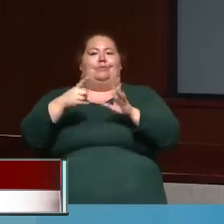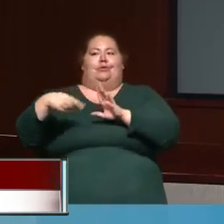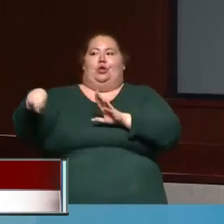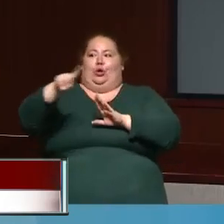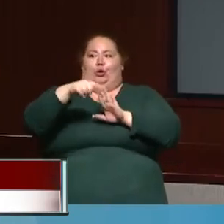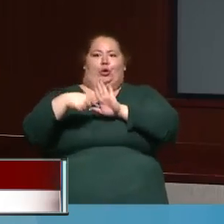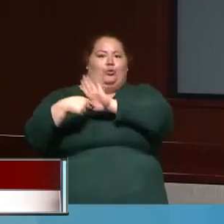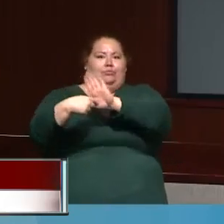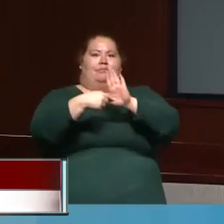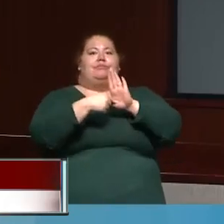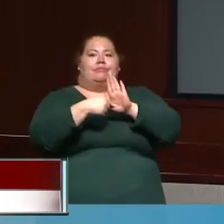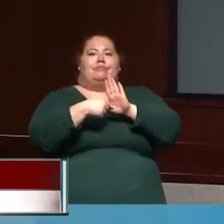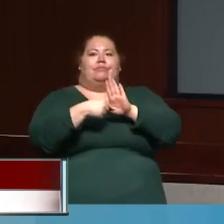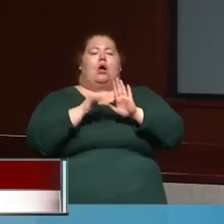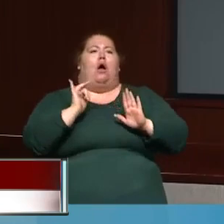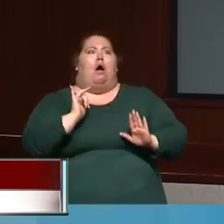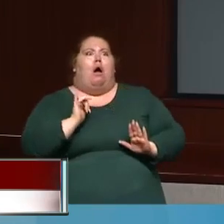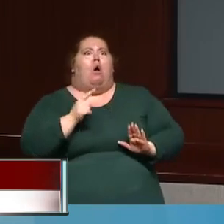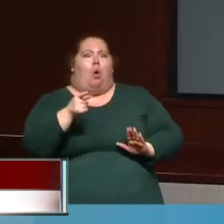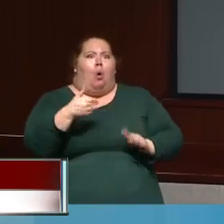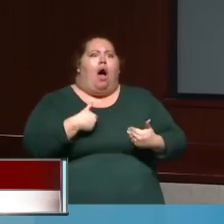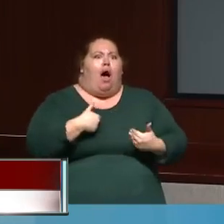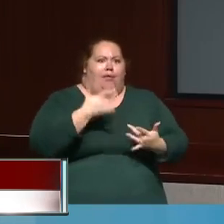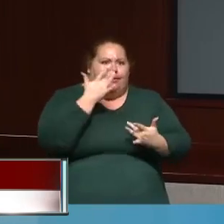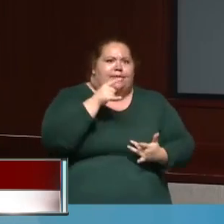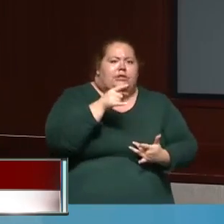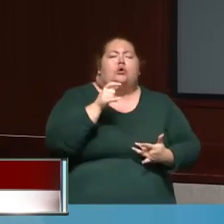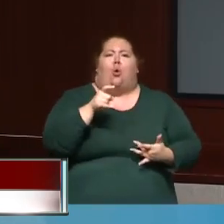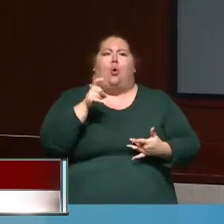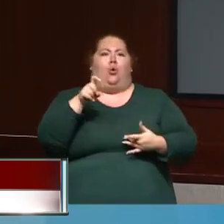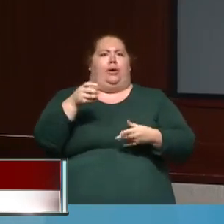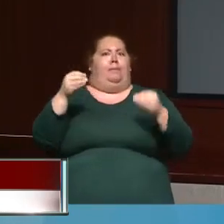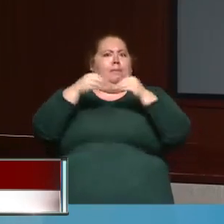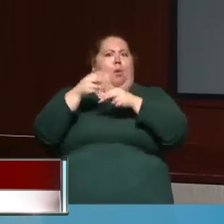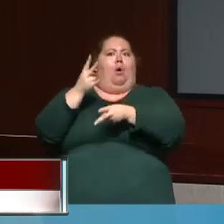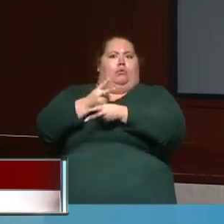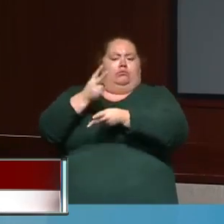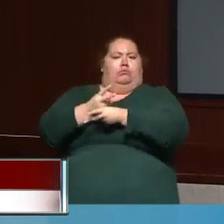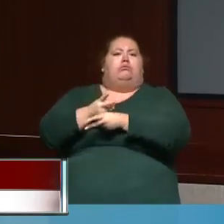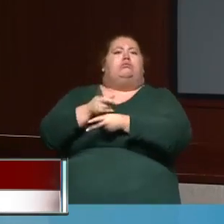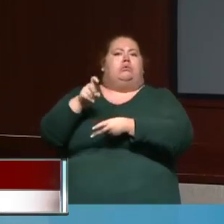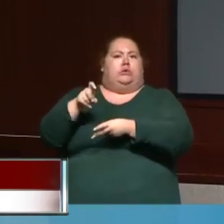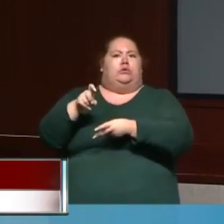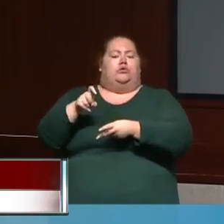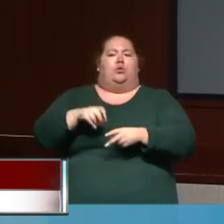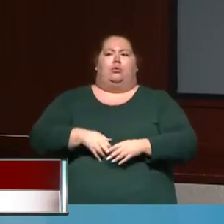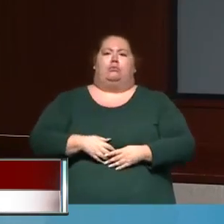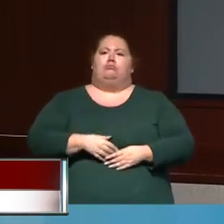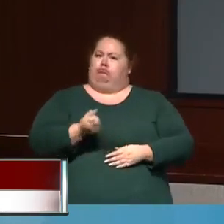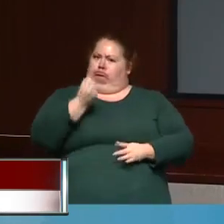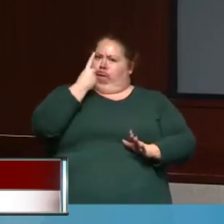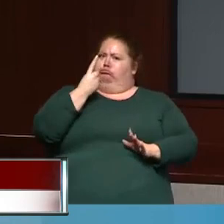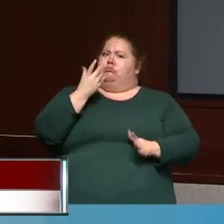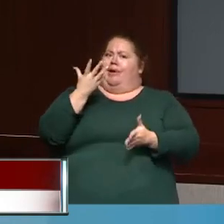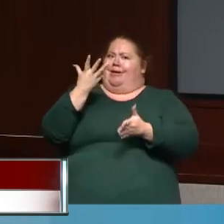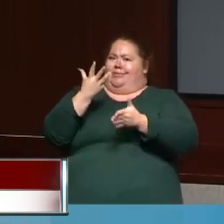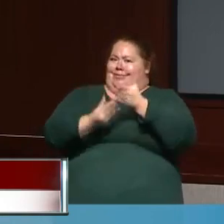the extra precautions that CDC recommends, and look at that. We understand that death information is important in our